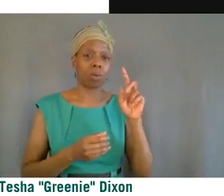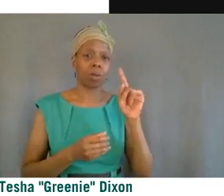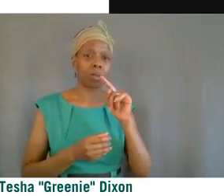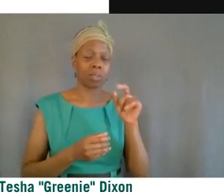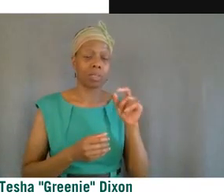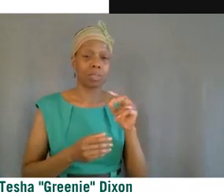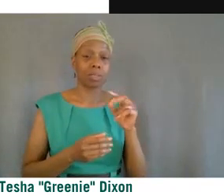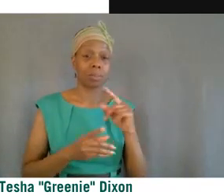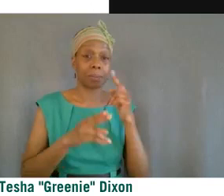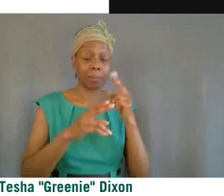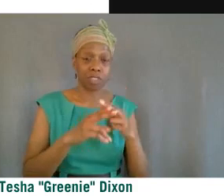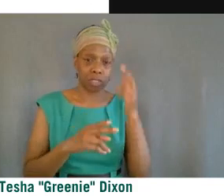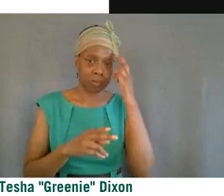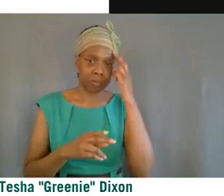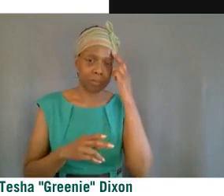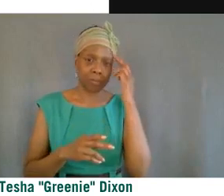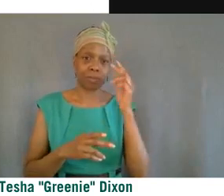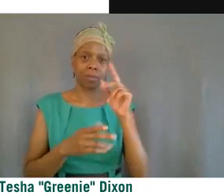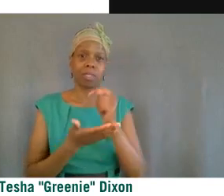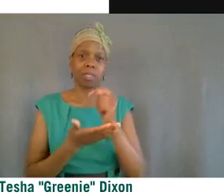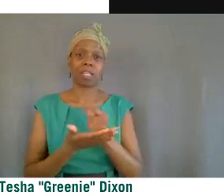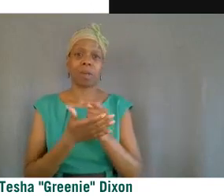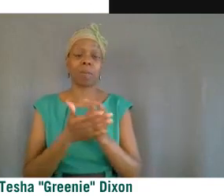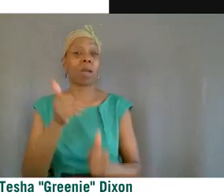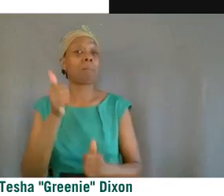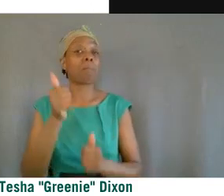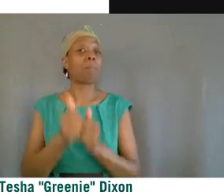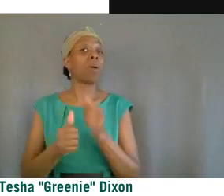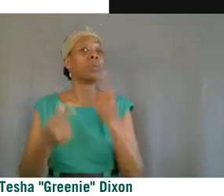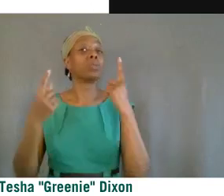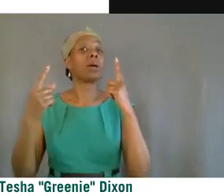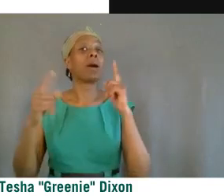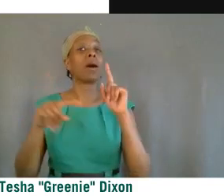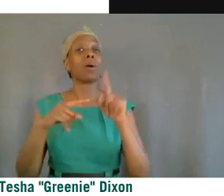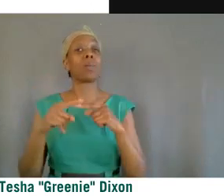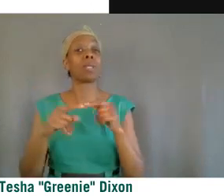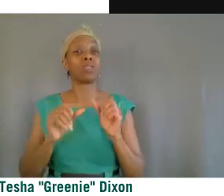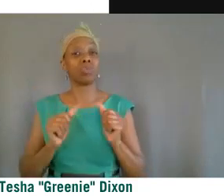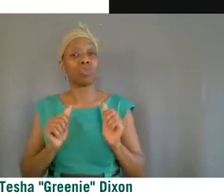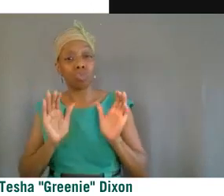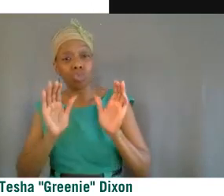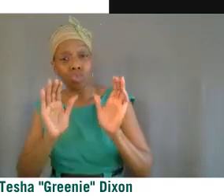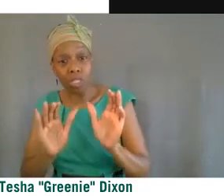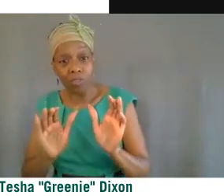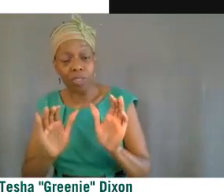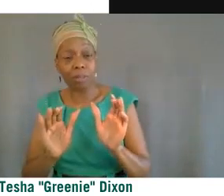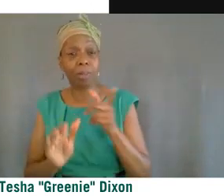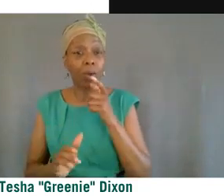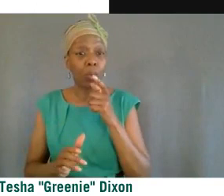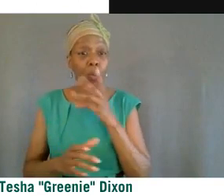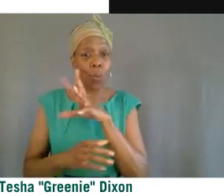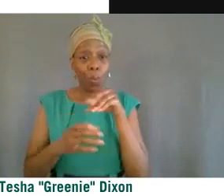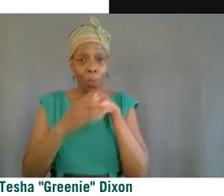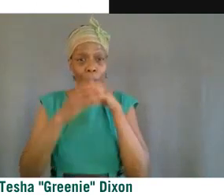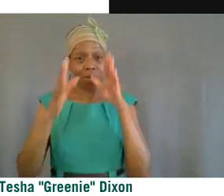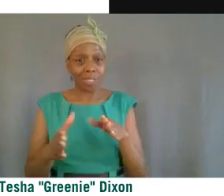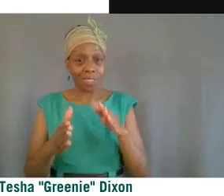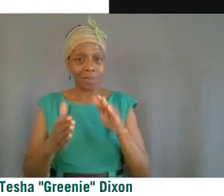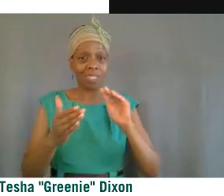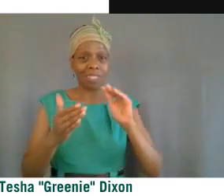therapy is most successful when it is driven by the participant as opposed to being done to